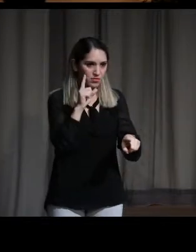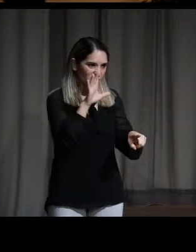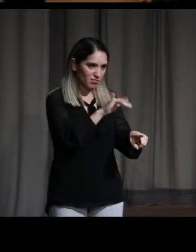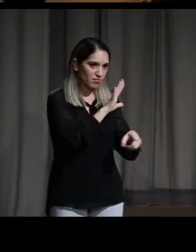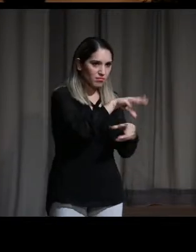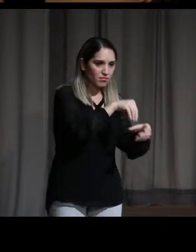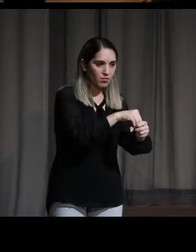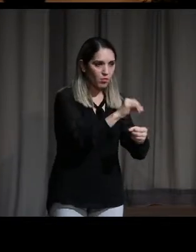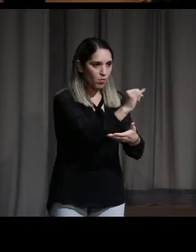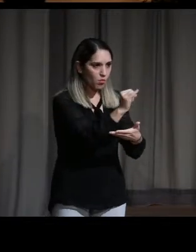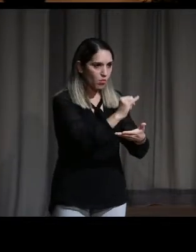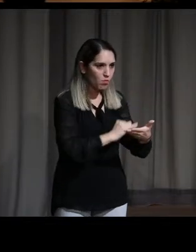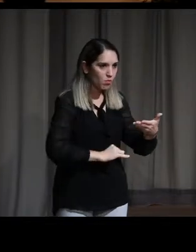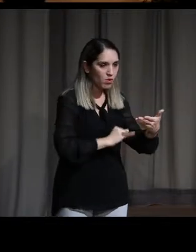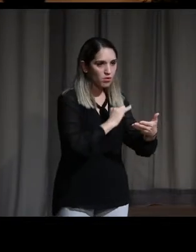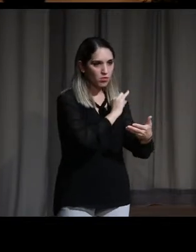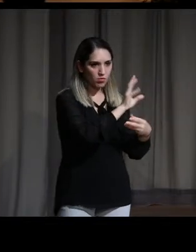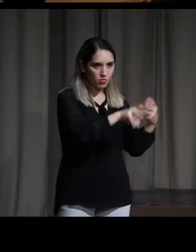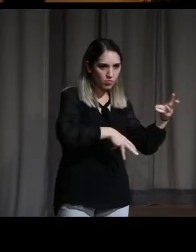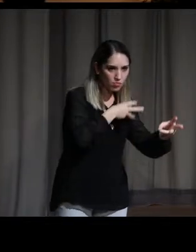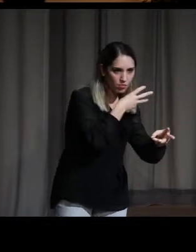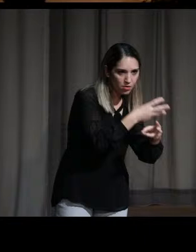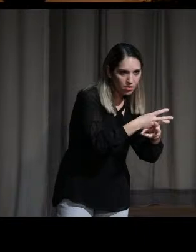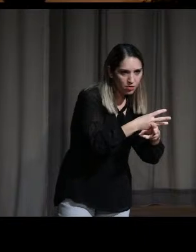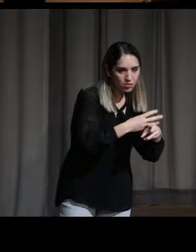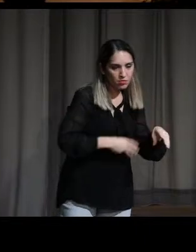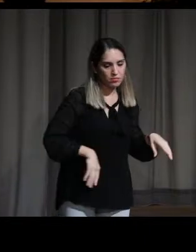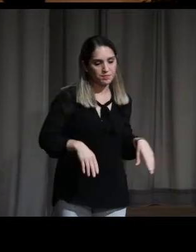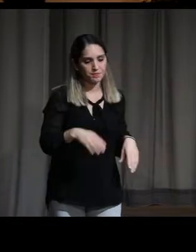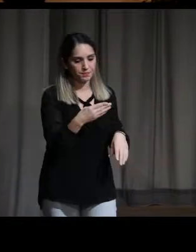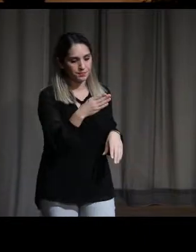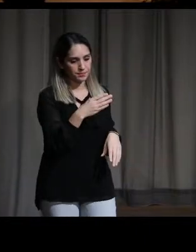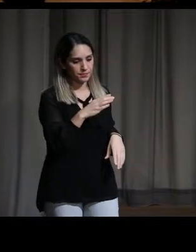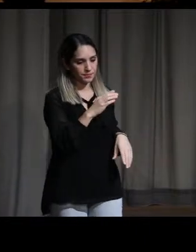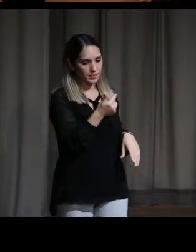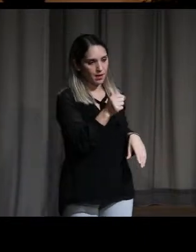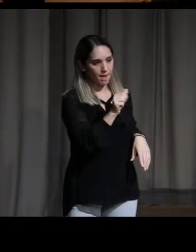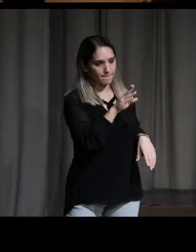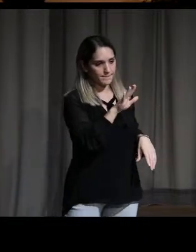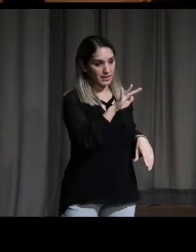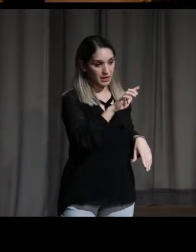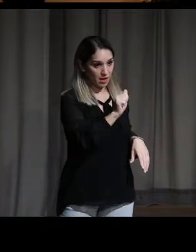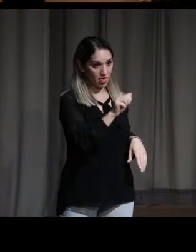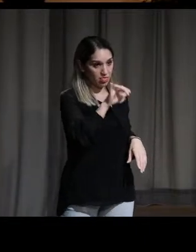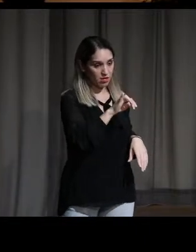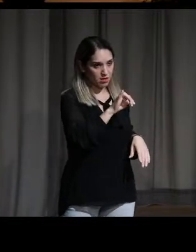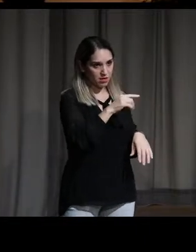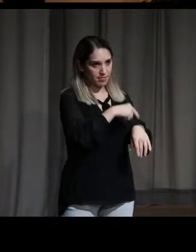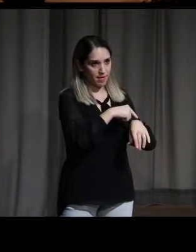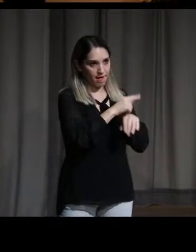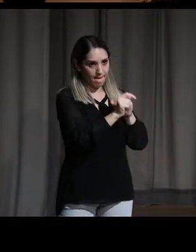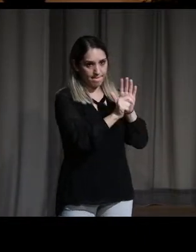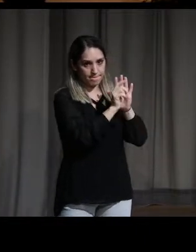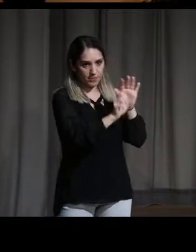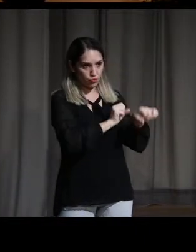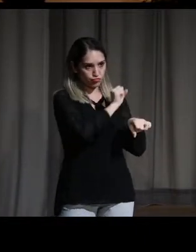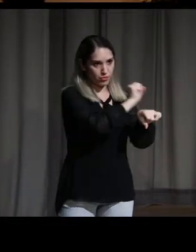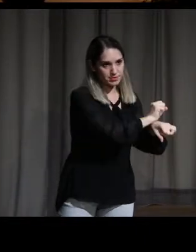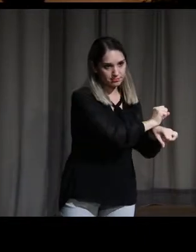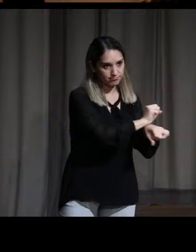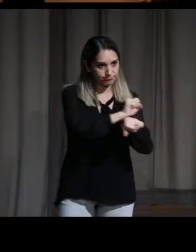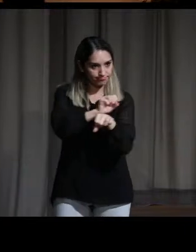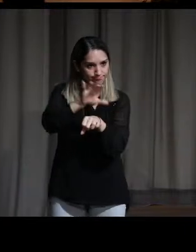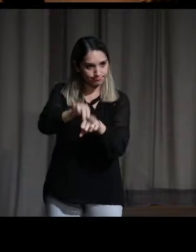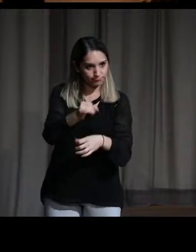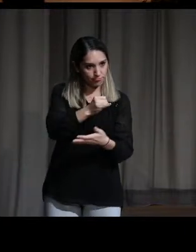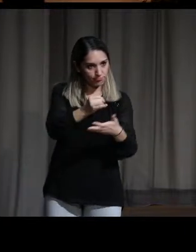the infamous self-critique of the poet Alberto Padilla, who was arrested, and then sort of, you know, did